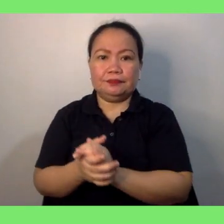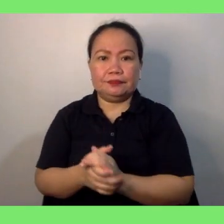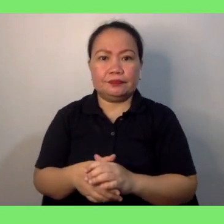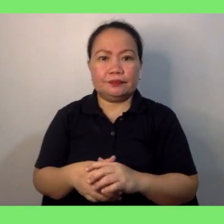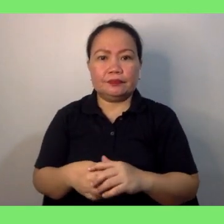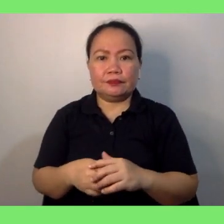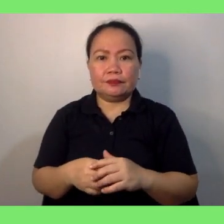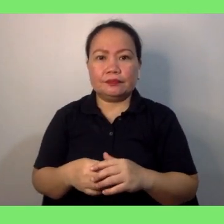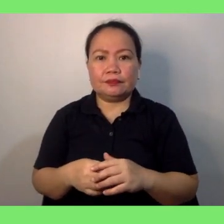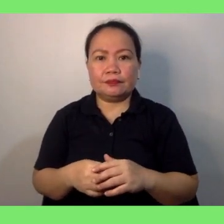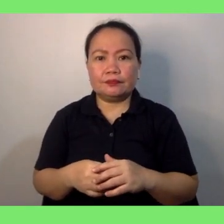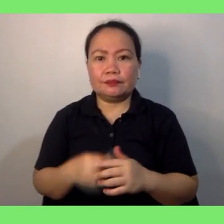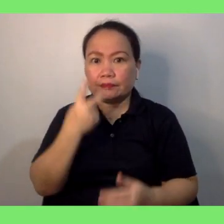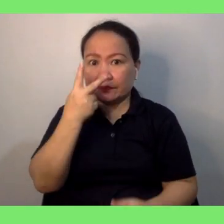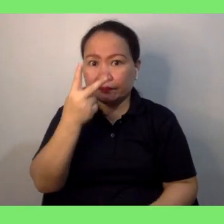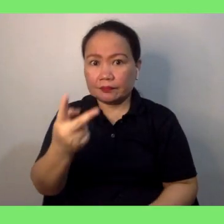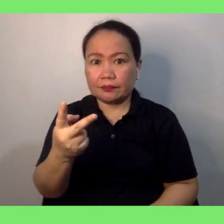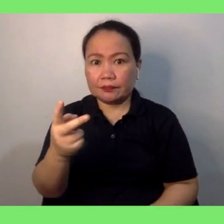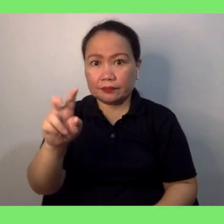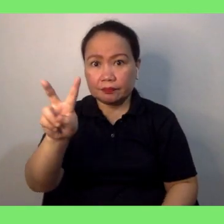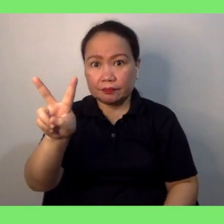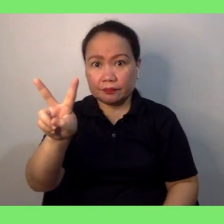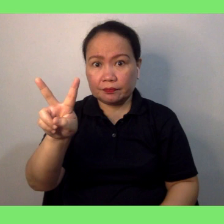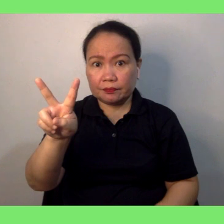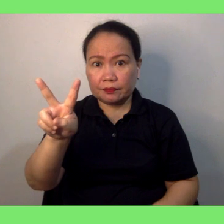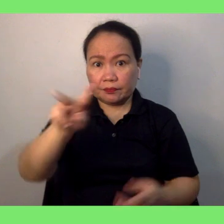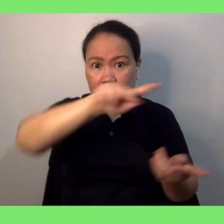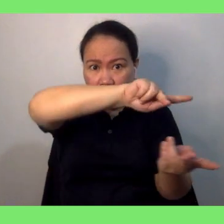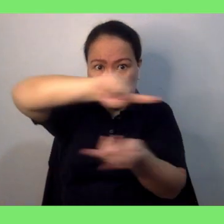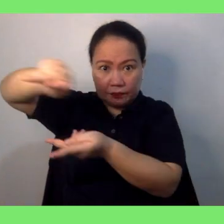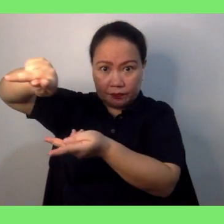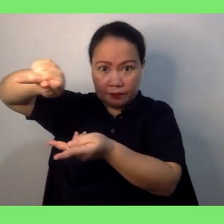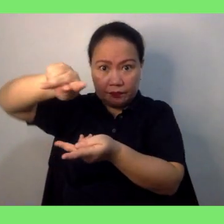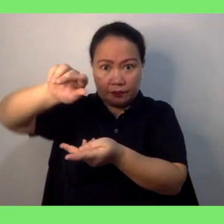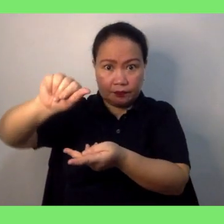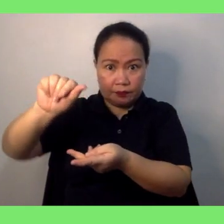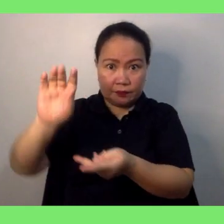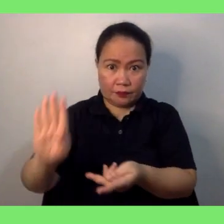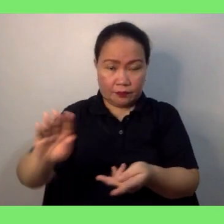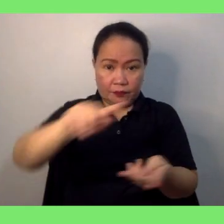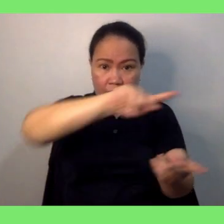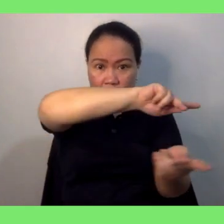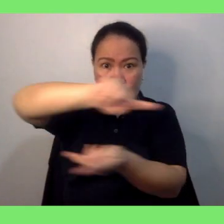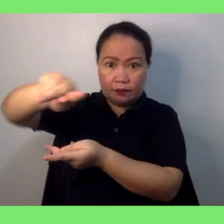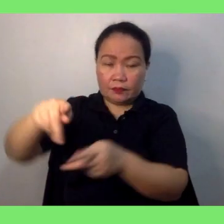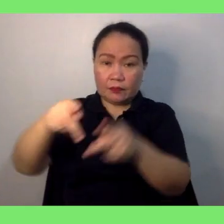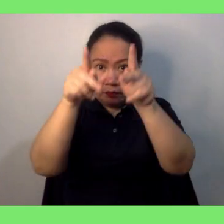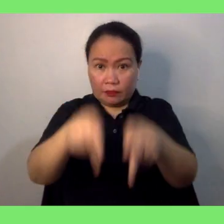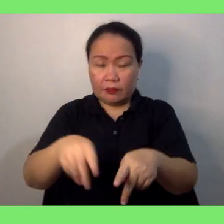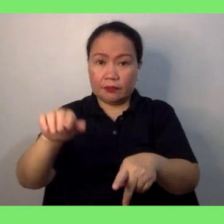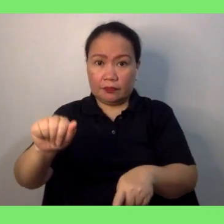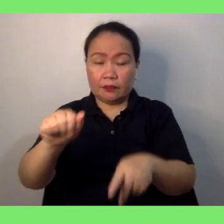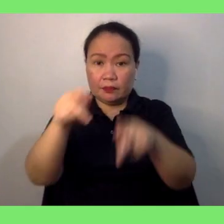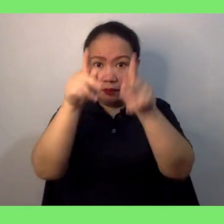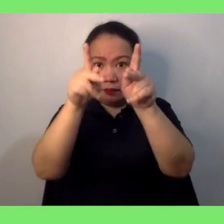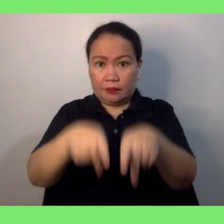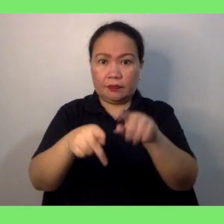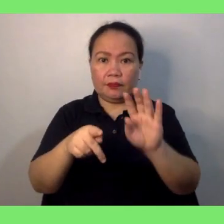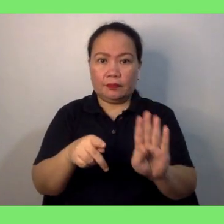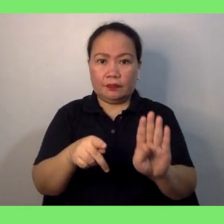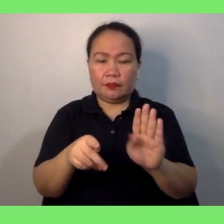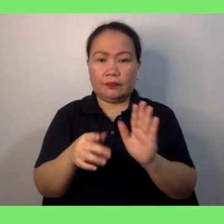can see, yung dalawang lines natin, ito pong dalawang lines natin, ay parallel na.